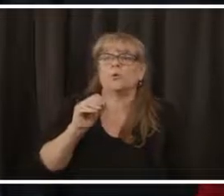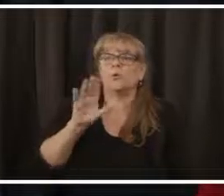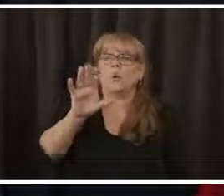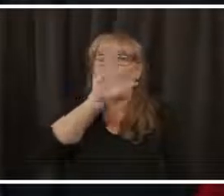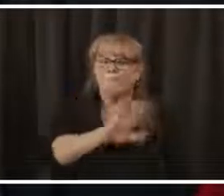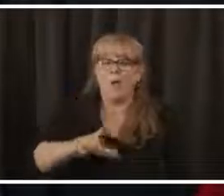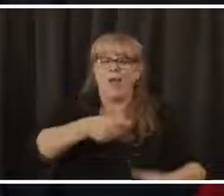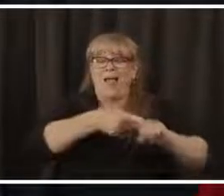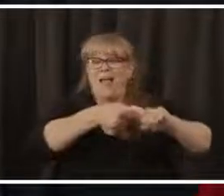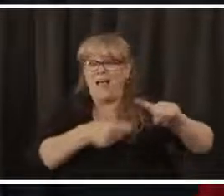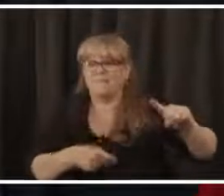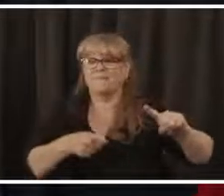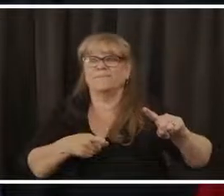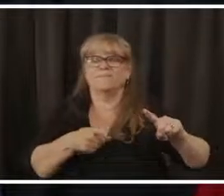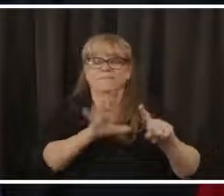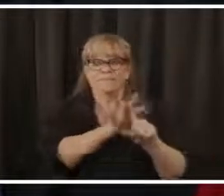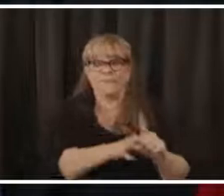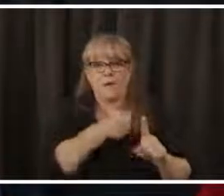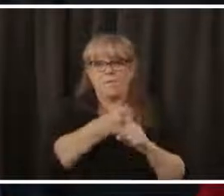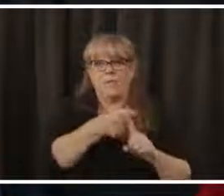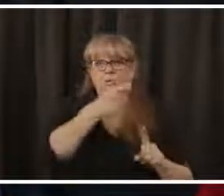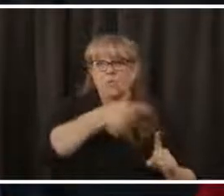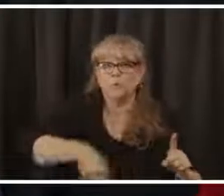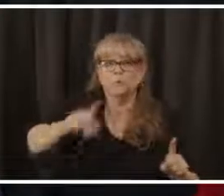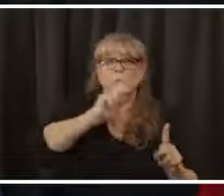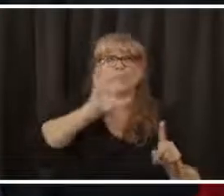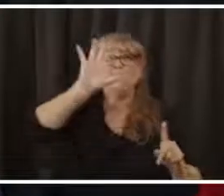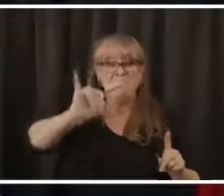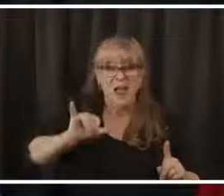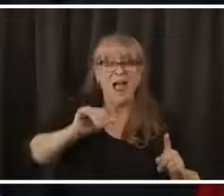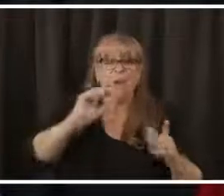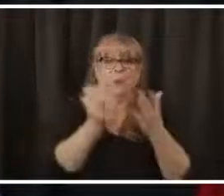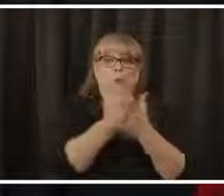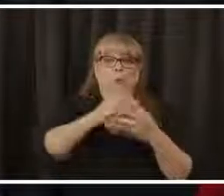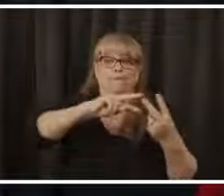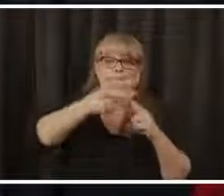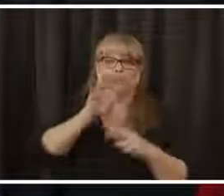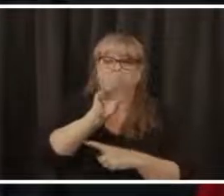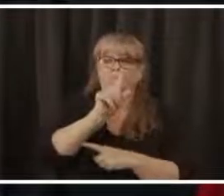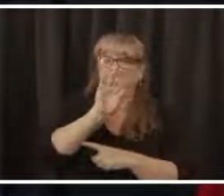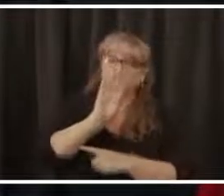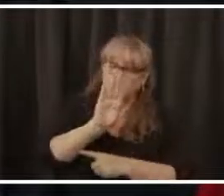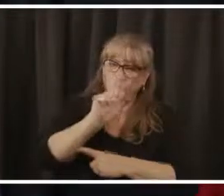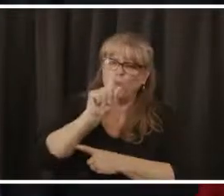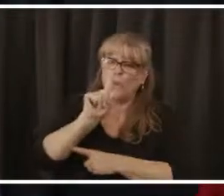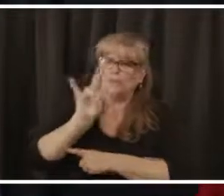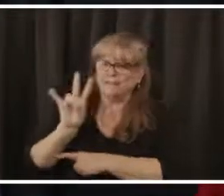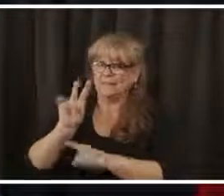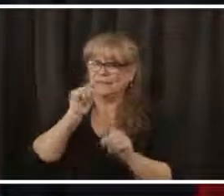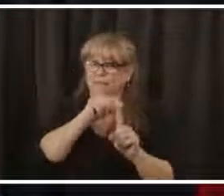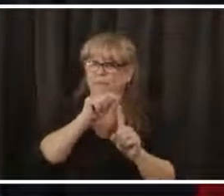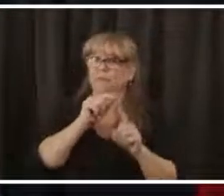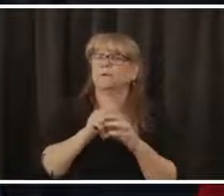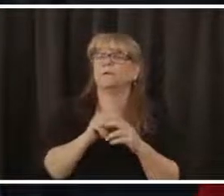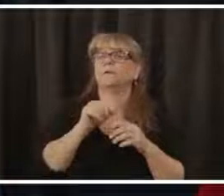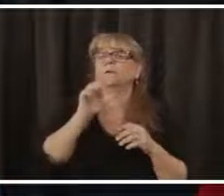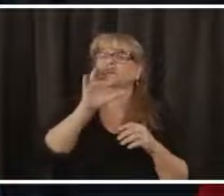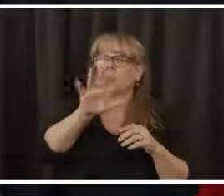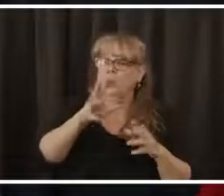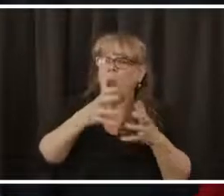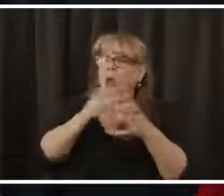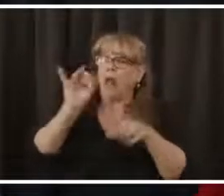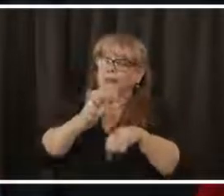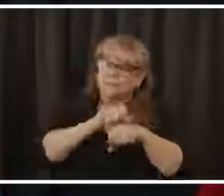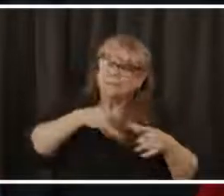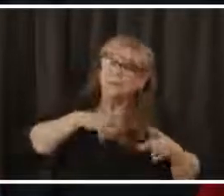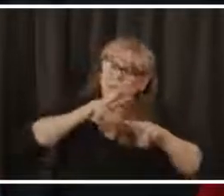now are due to variants. I think a lot of the work that goes into specifically trying to study the